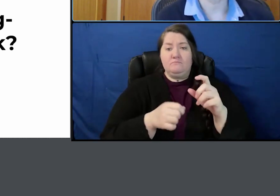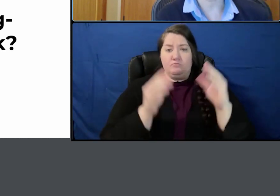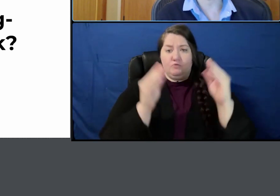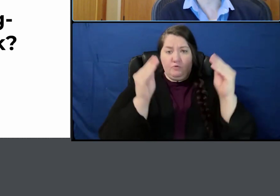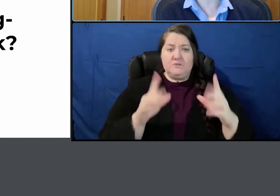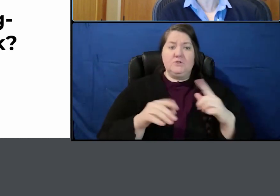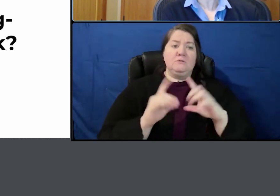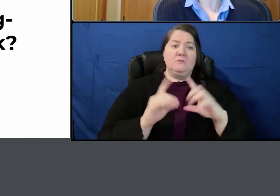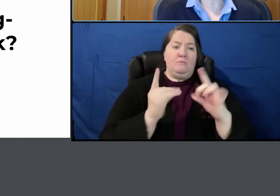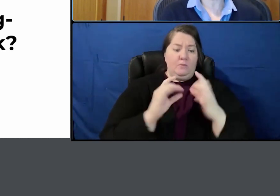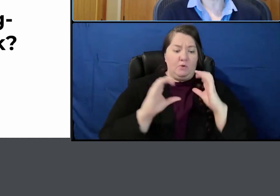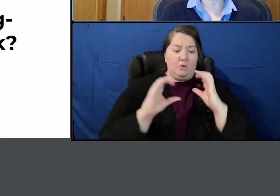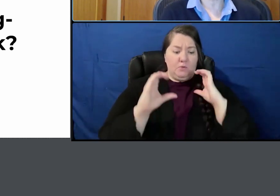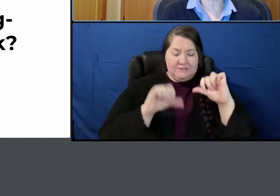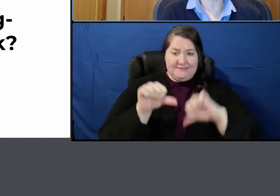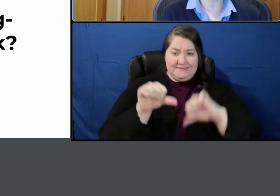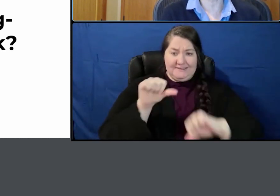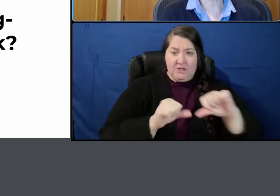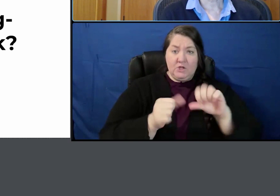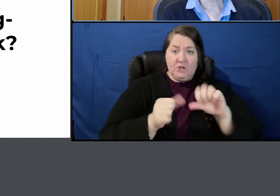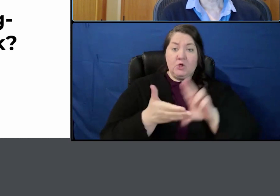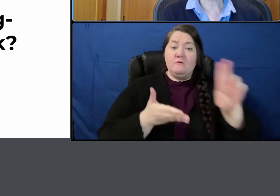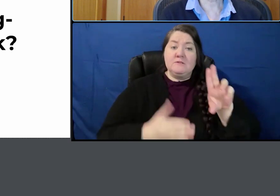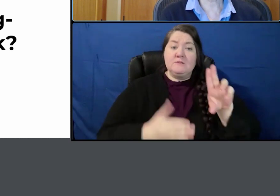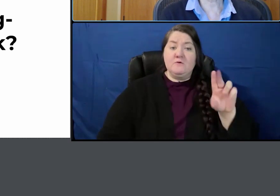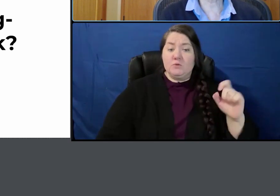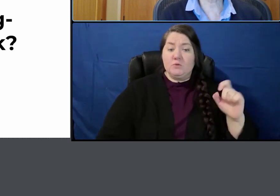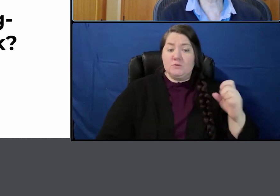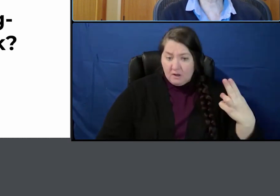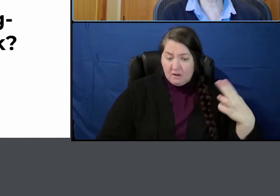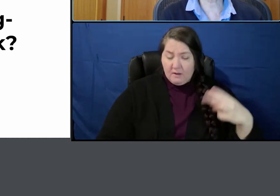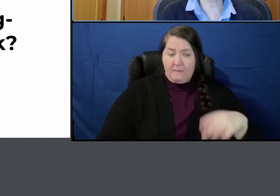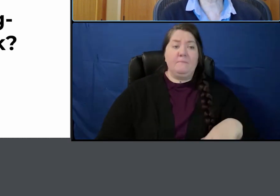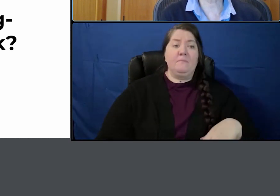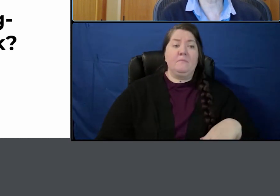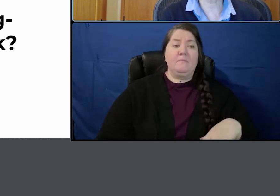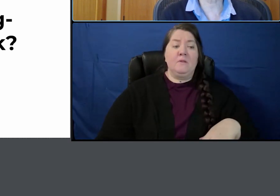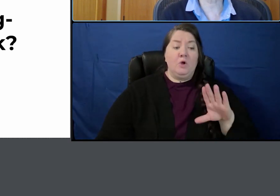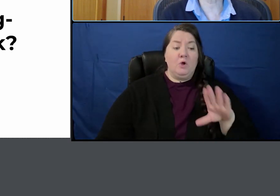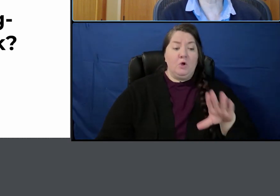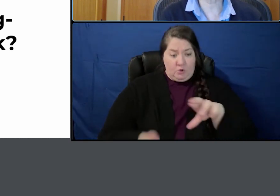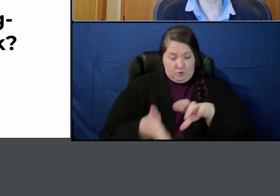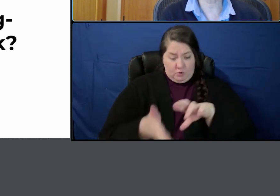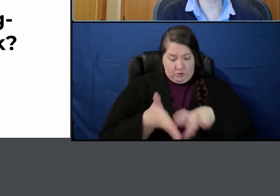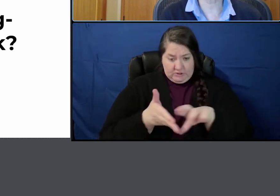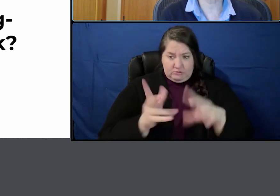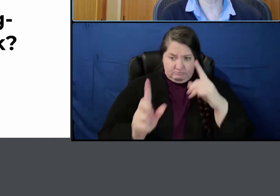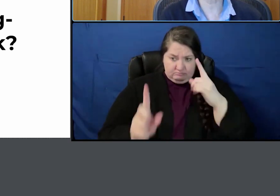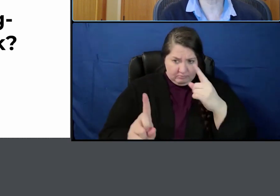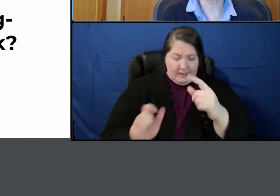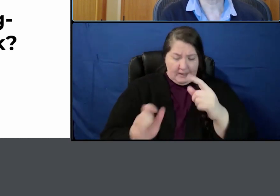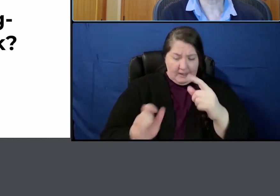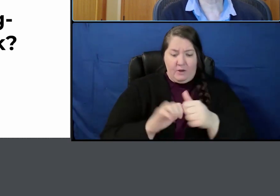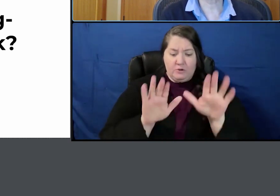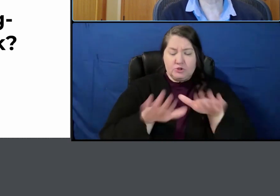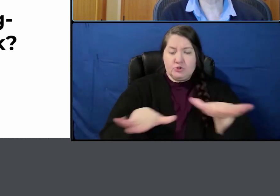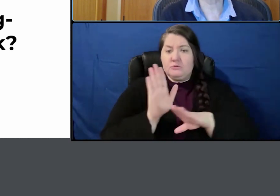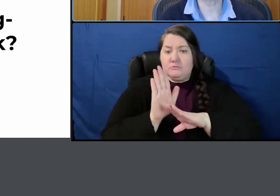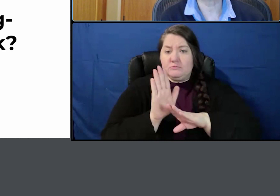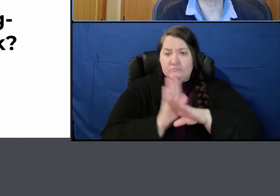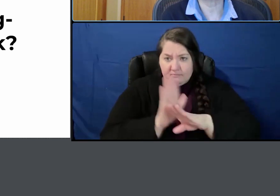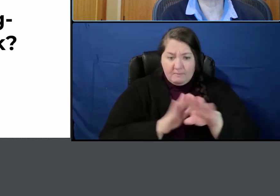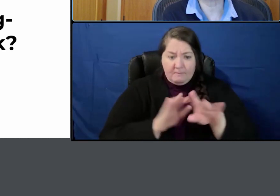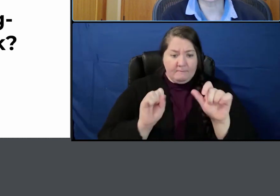Communication Sciences at the University of Utah. Her research aims to understand how children develop the